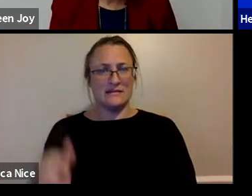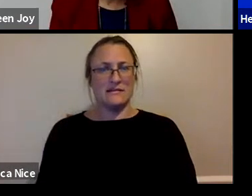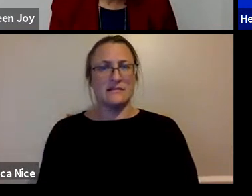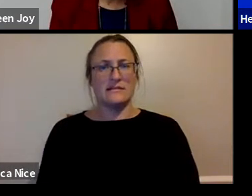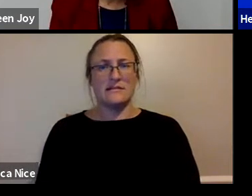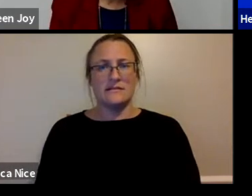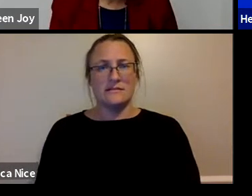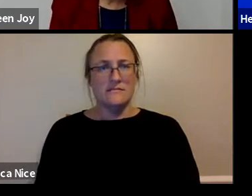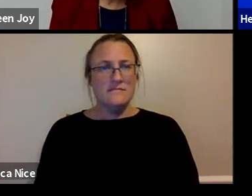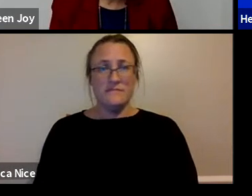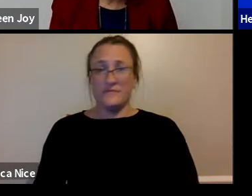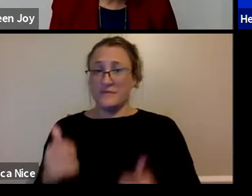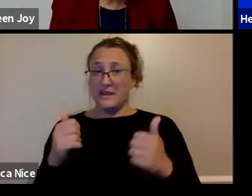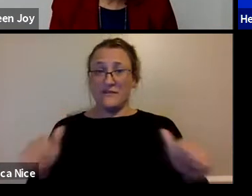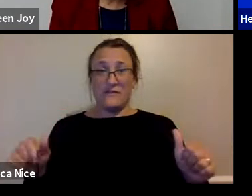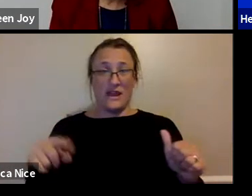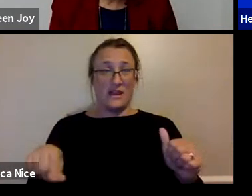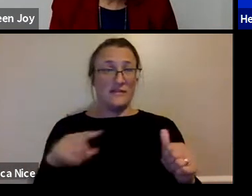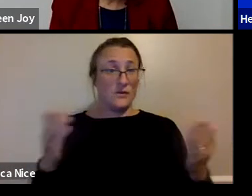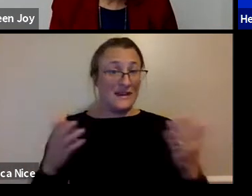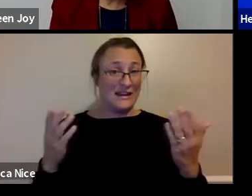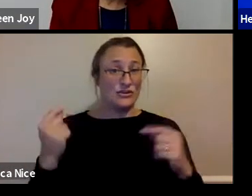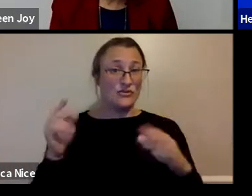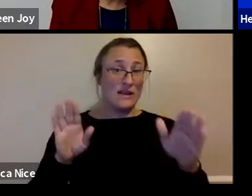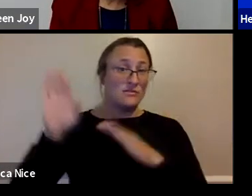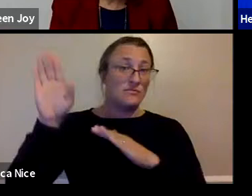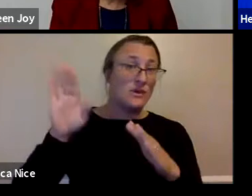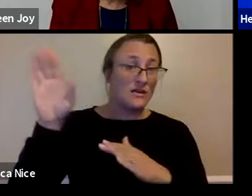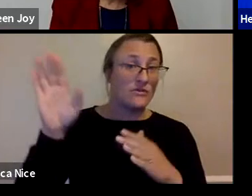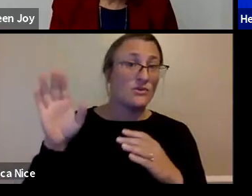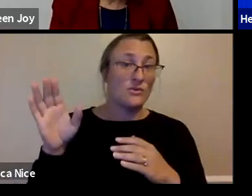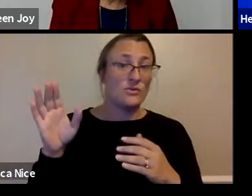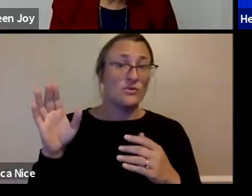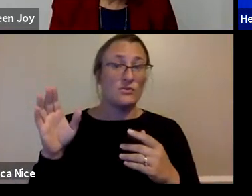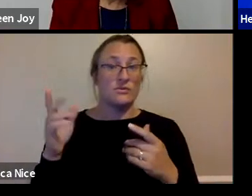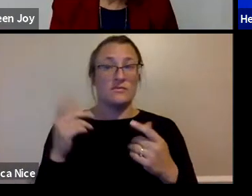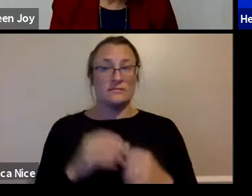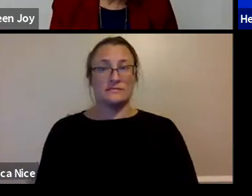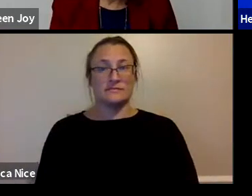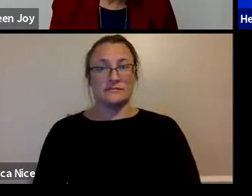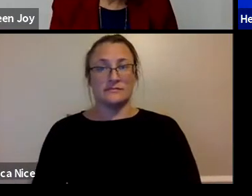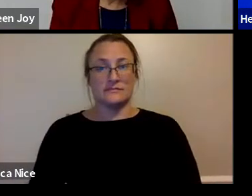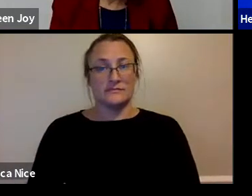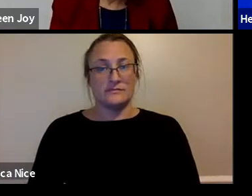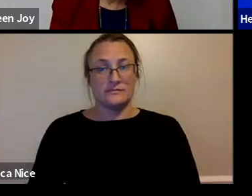If any of you are here, try to break through to our monitors and we'll put you up.